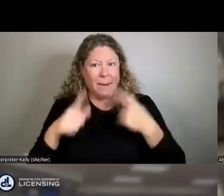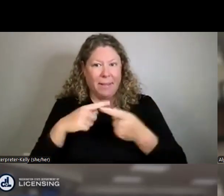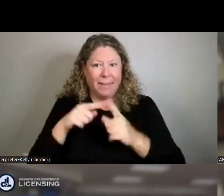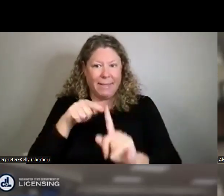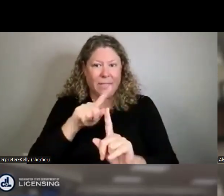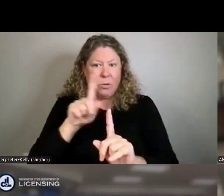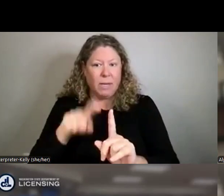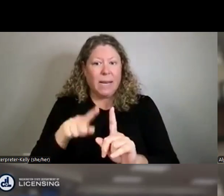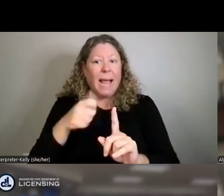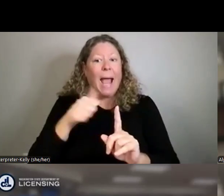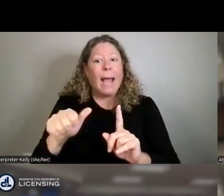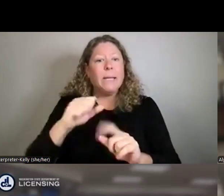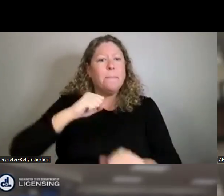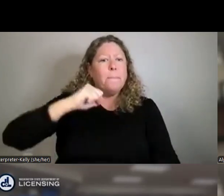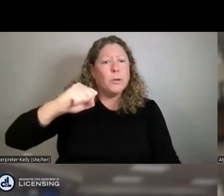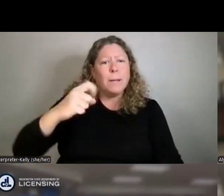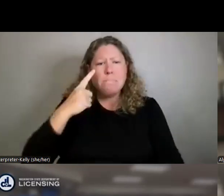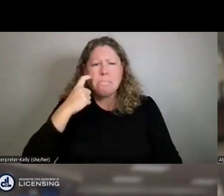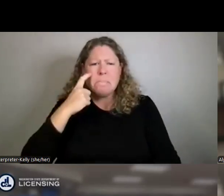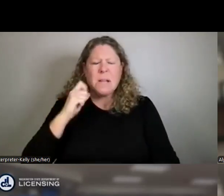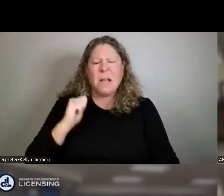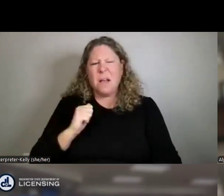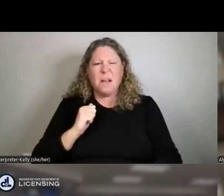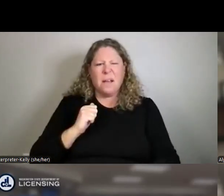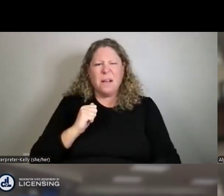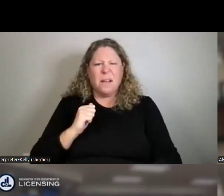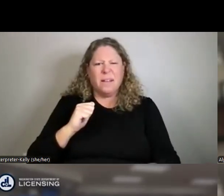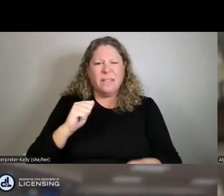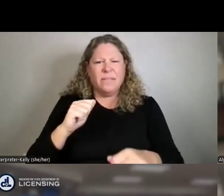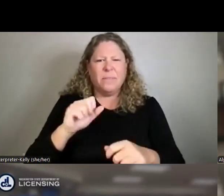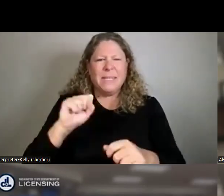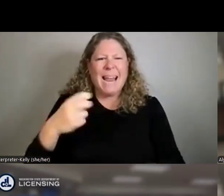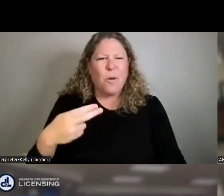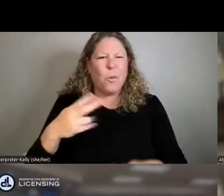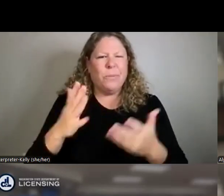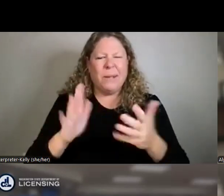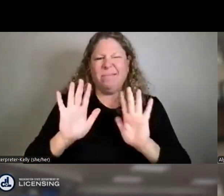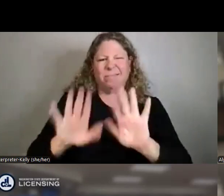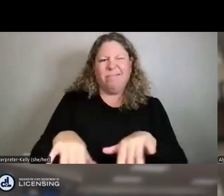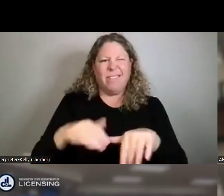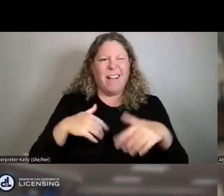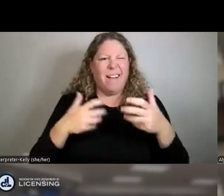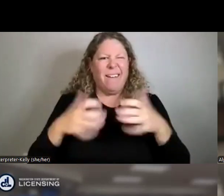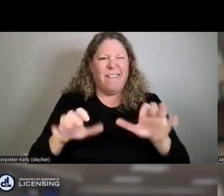or skepticism about this approach from any stakeholders, and how did you overcome that?